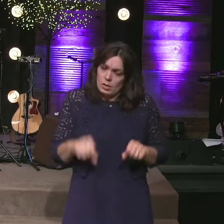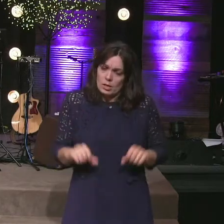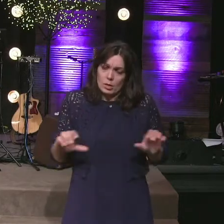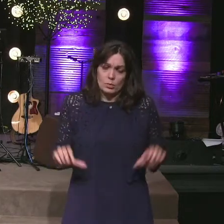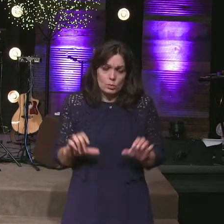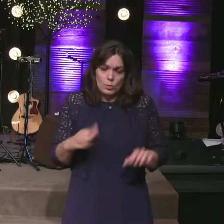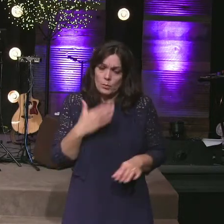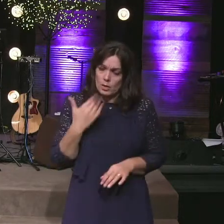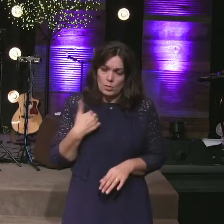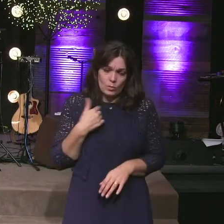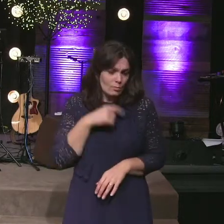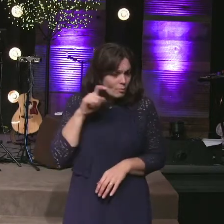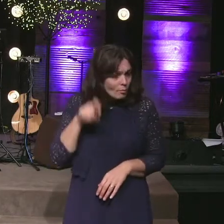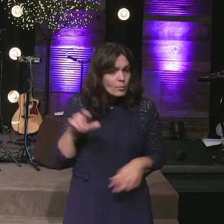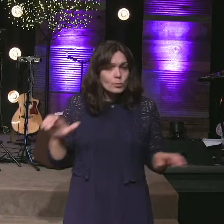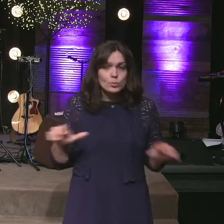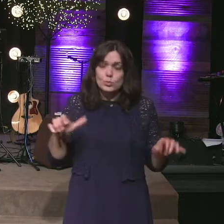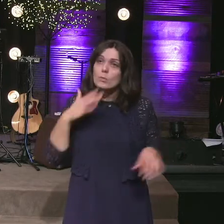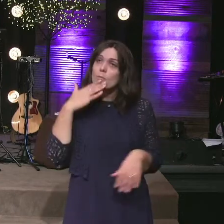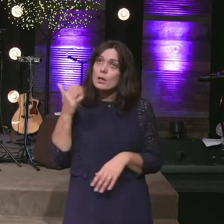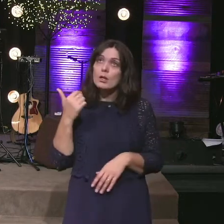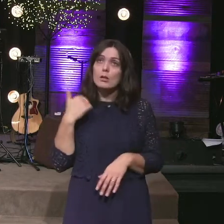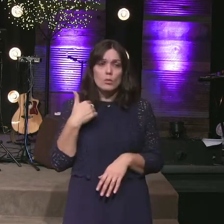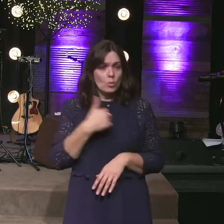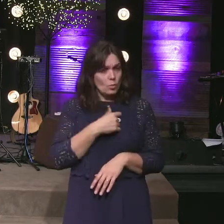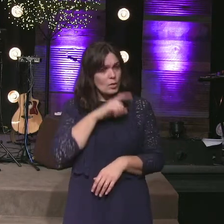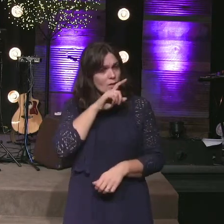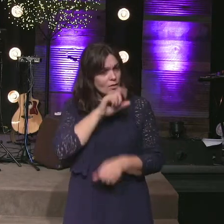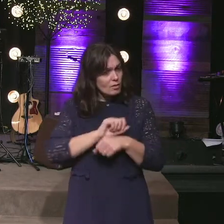to do better than that. We're the church.